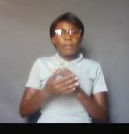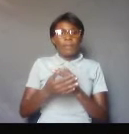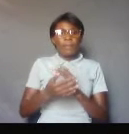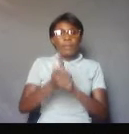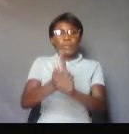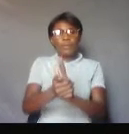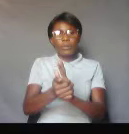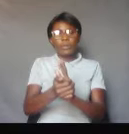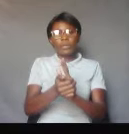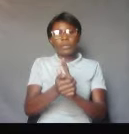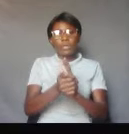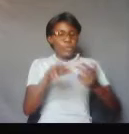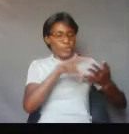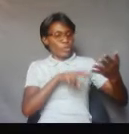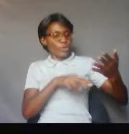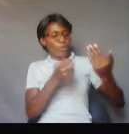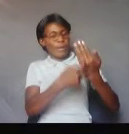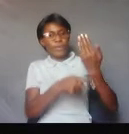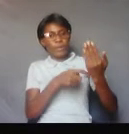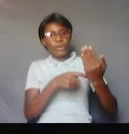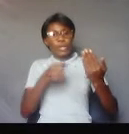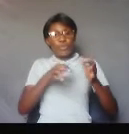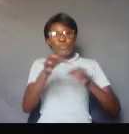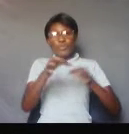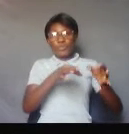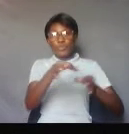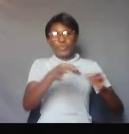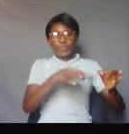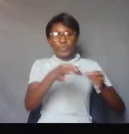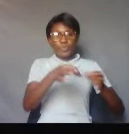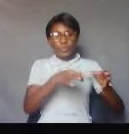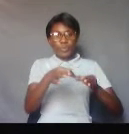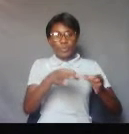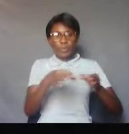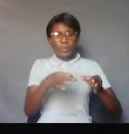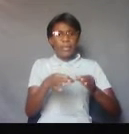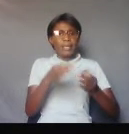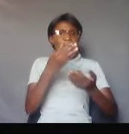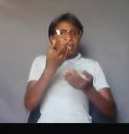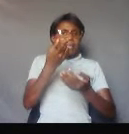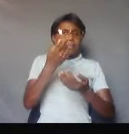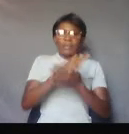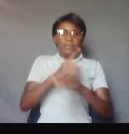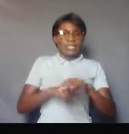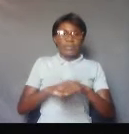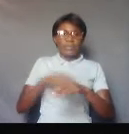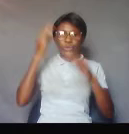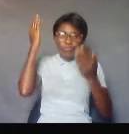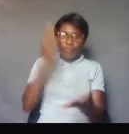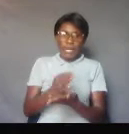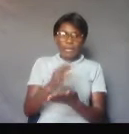the text really means. So the Ujamaa Center tries to say, no, we need to push back against this